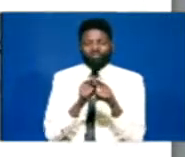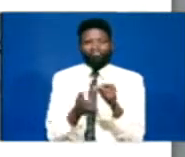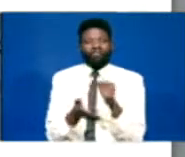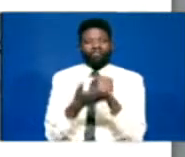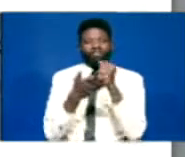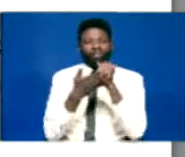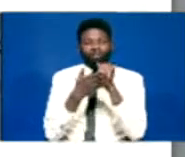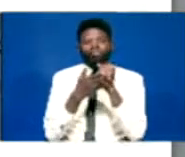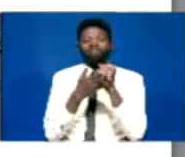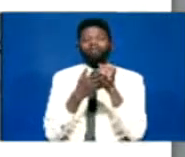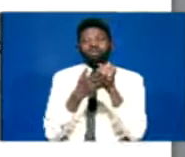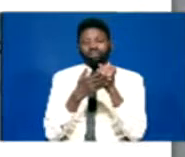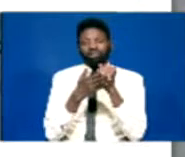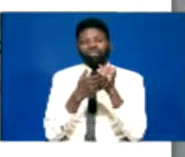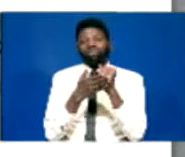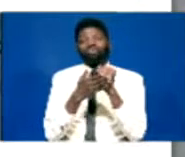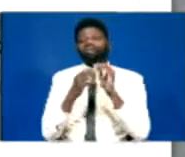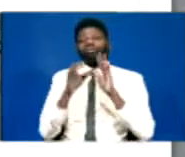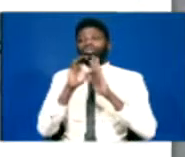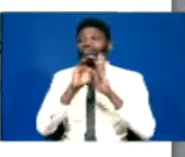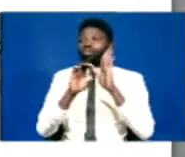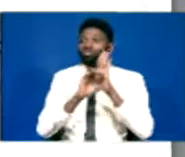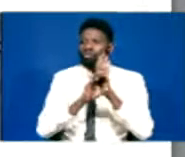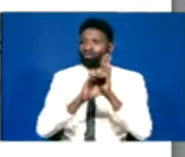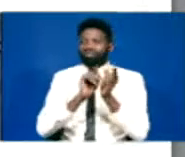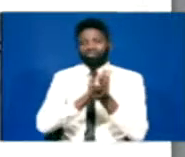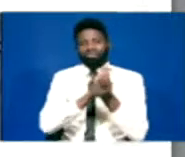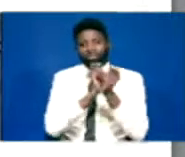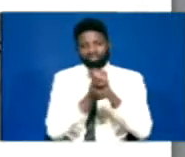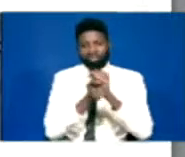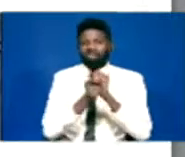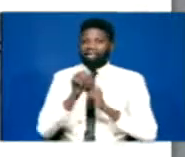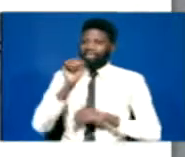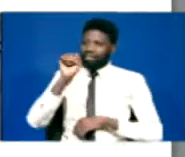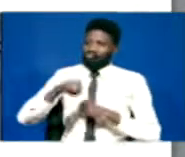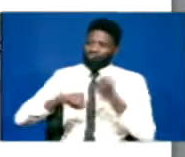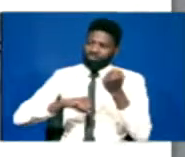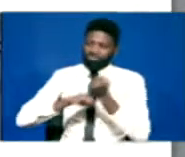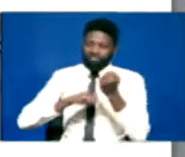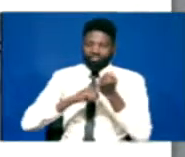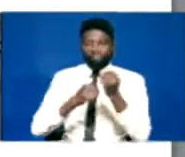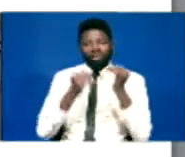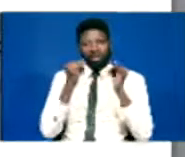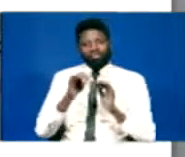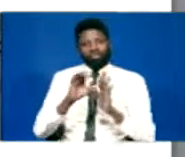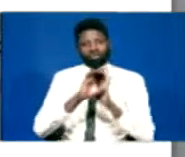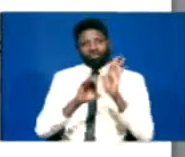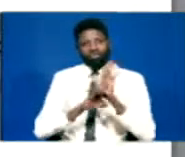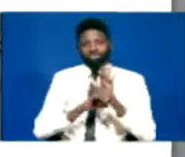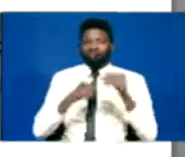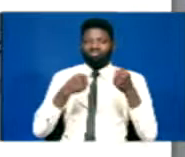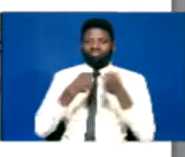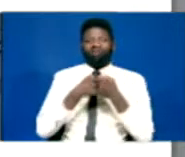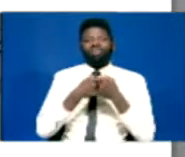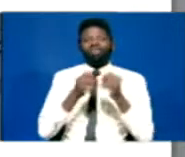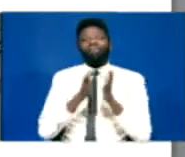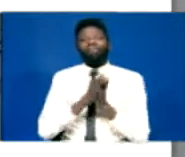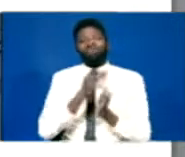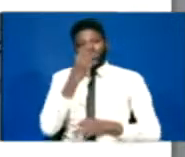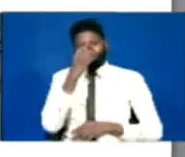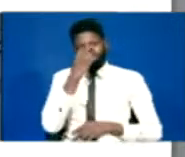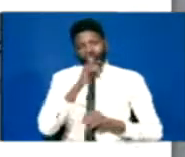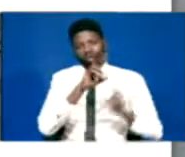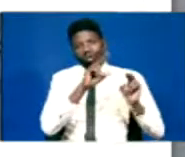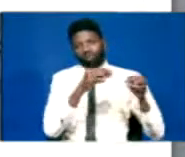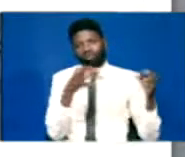with the yes vote in support of the new constitution against William Ruto's side that was leading the no camp, and he was able